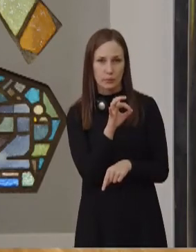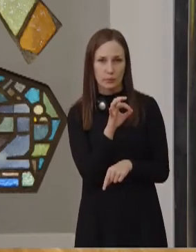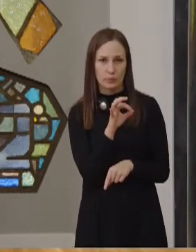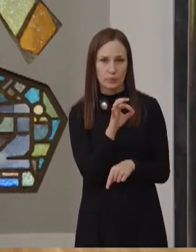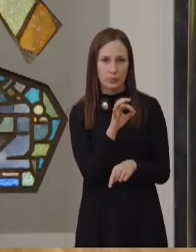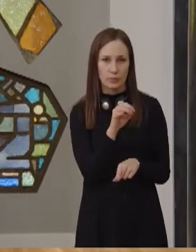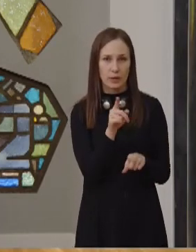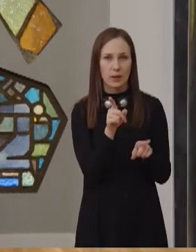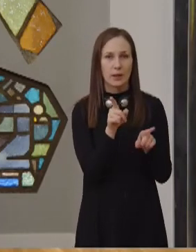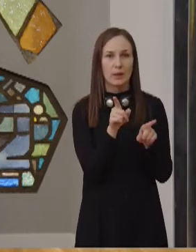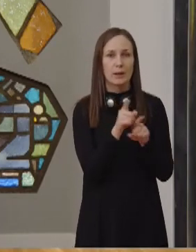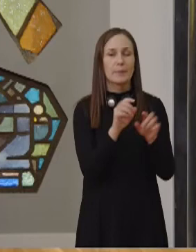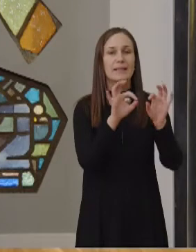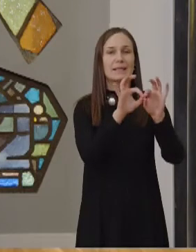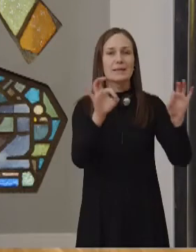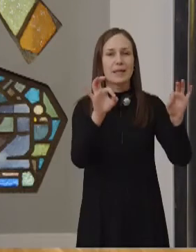find a compromise.